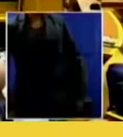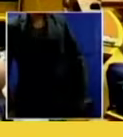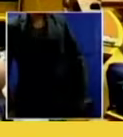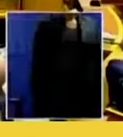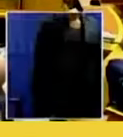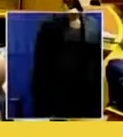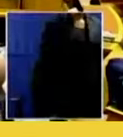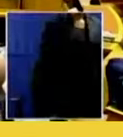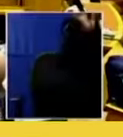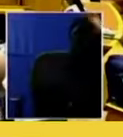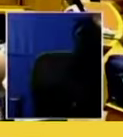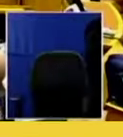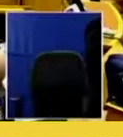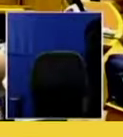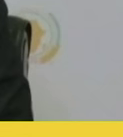is dominant.